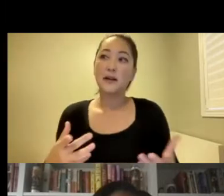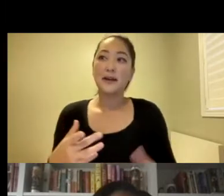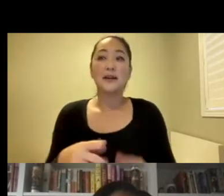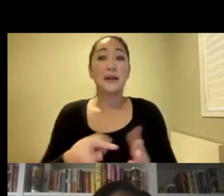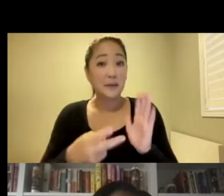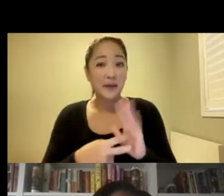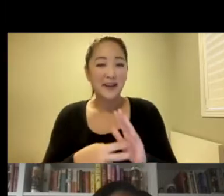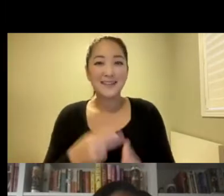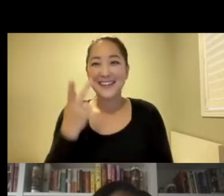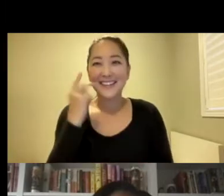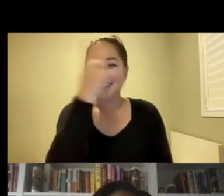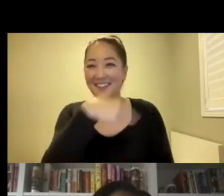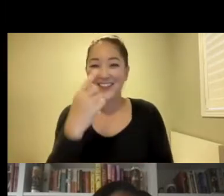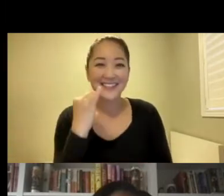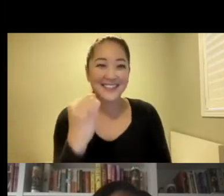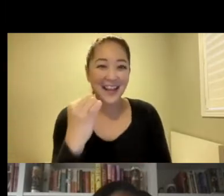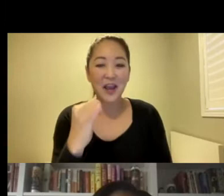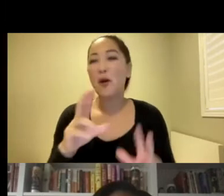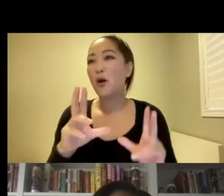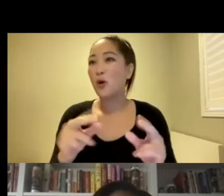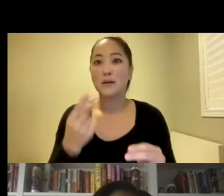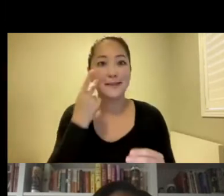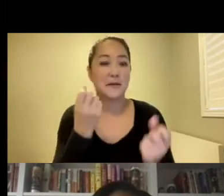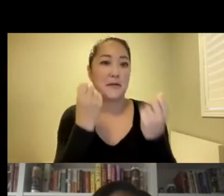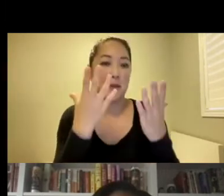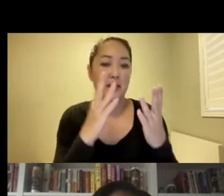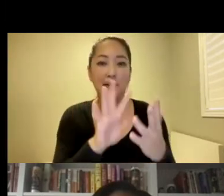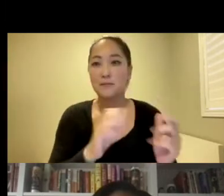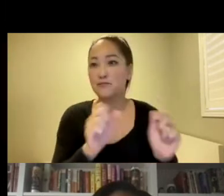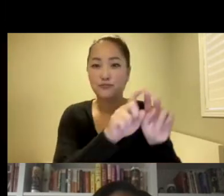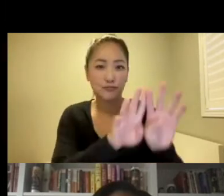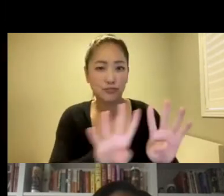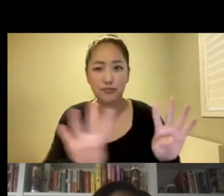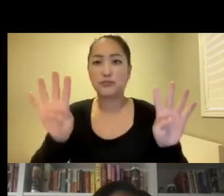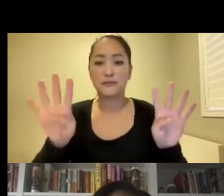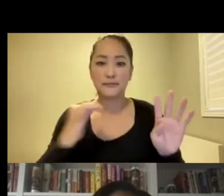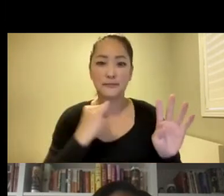about seeing lots of different kind of yourselves on the screen. So Mixed Up is part of that effort.